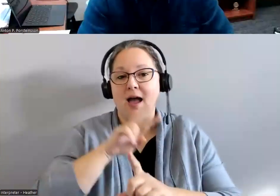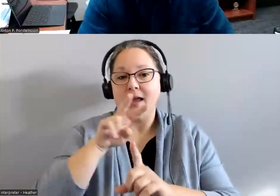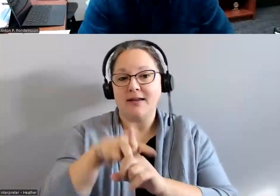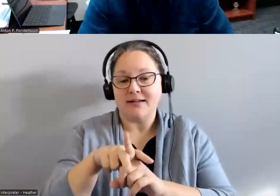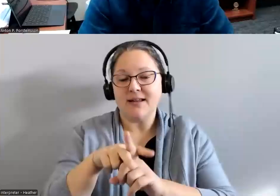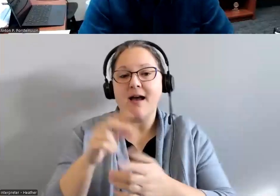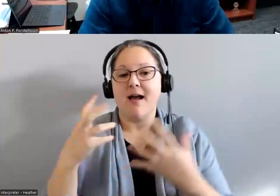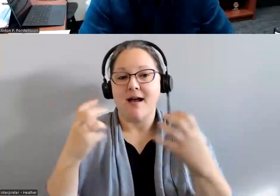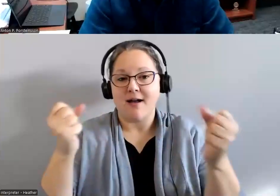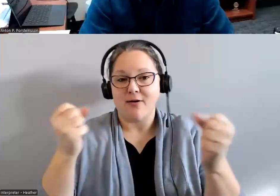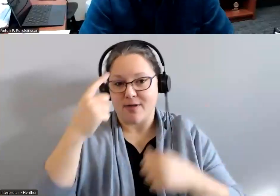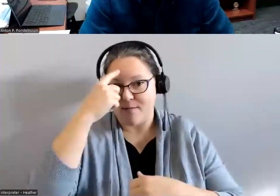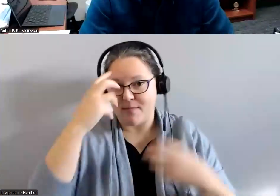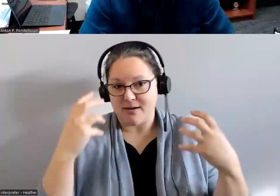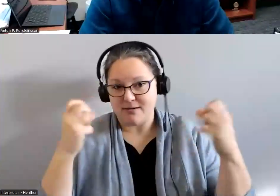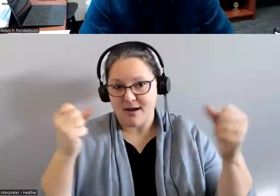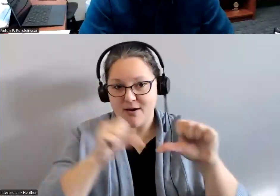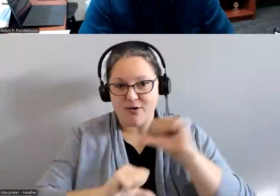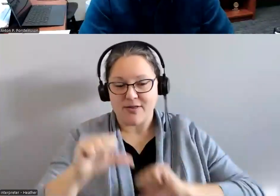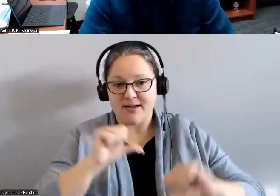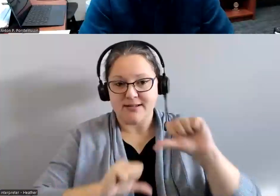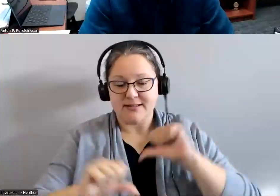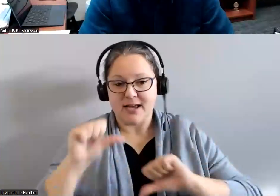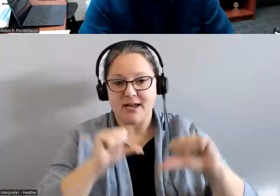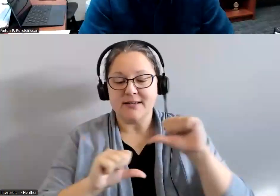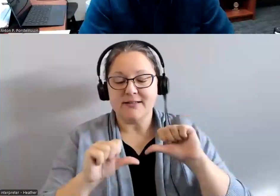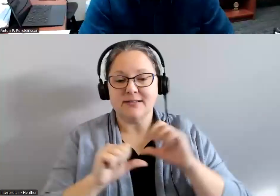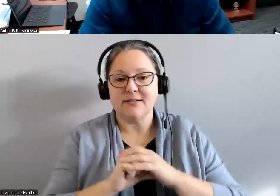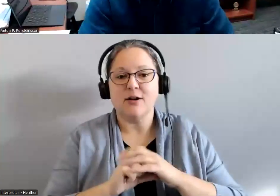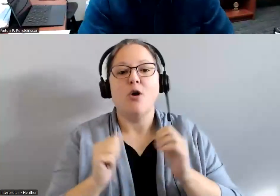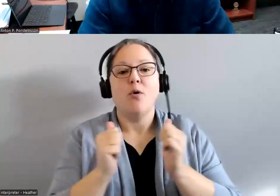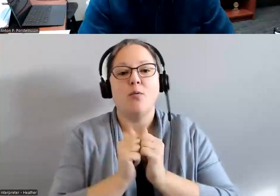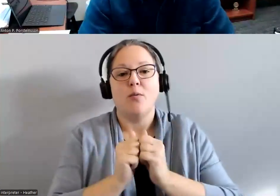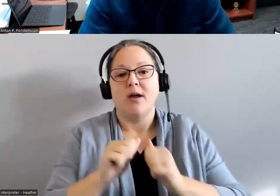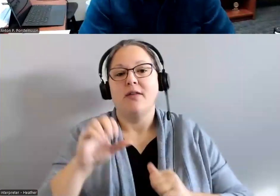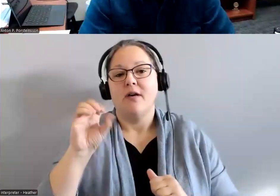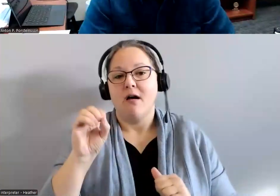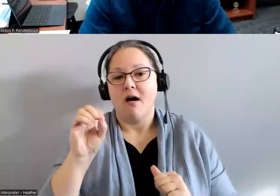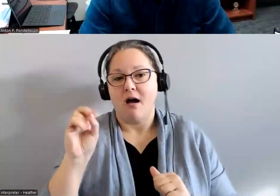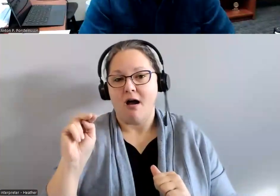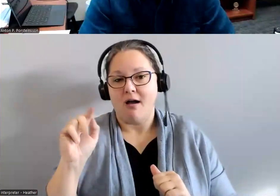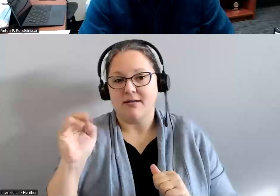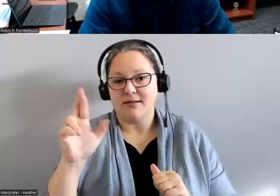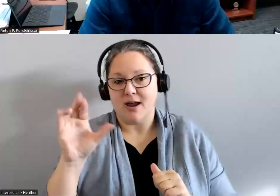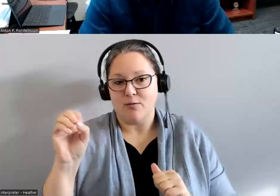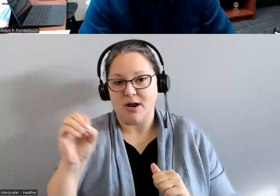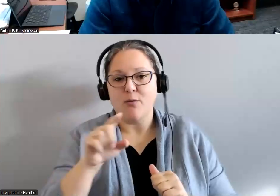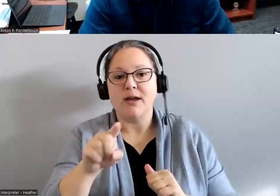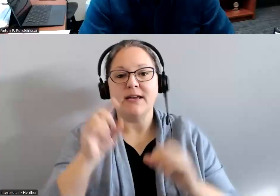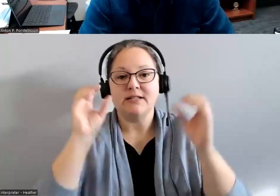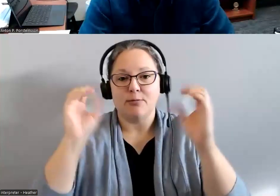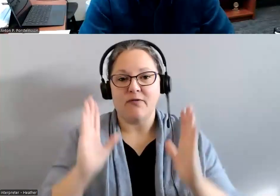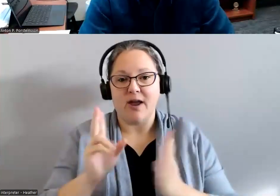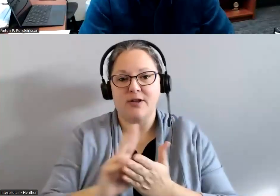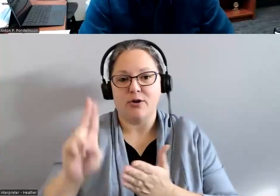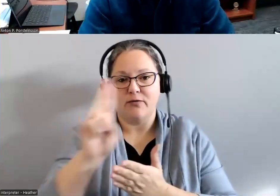Ontario Shore Centre of Mental Health Sciences in Whitby, Ontario, and Associate Professor of Psychiatry at the University